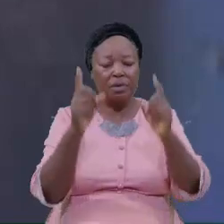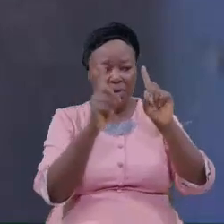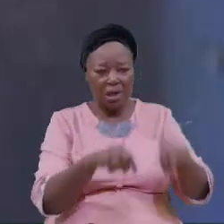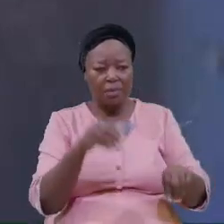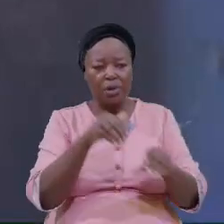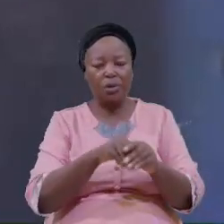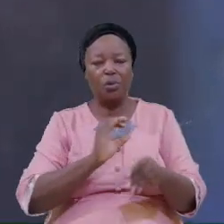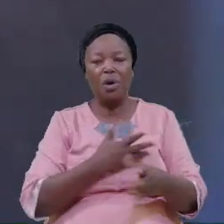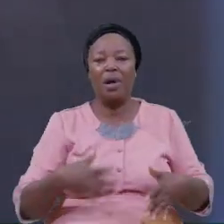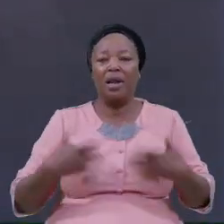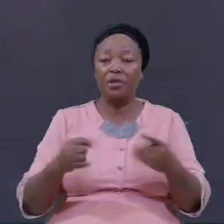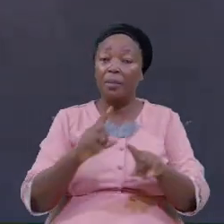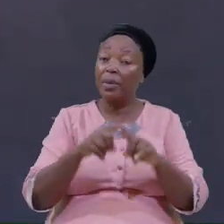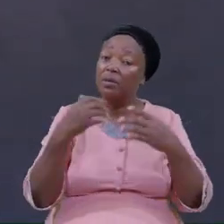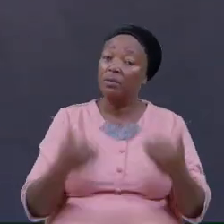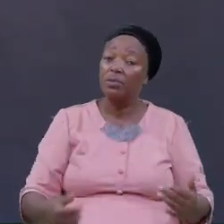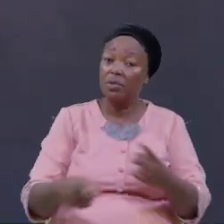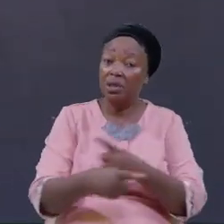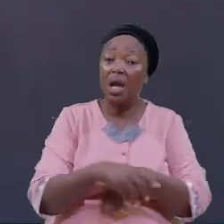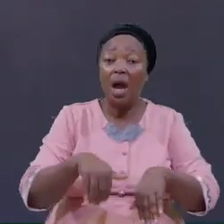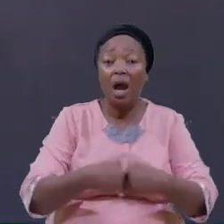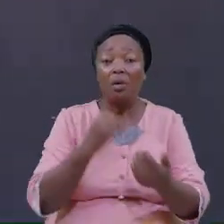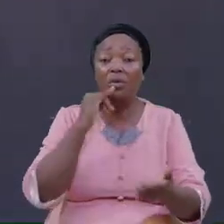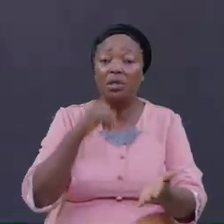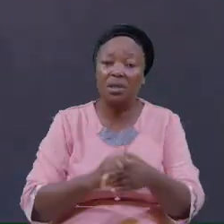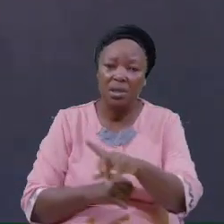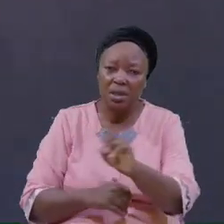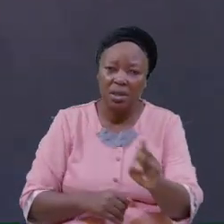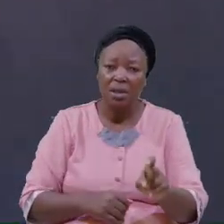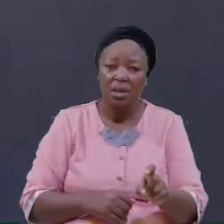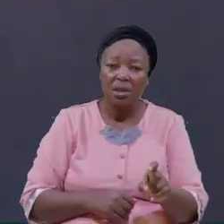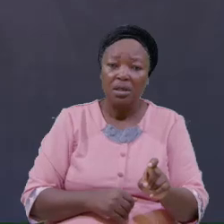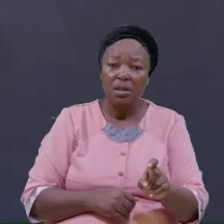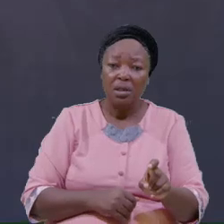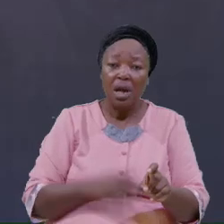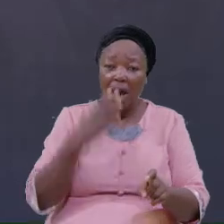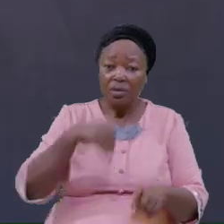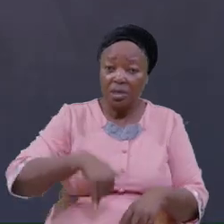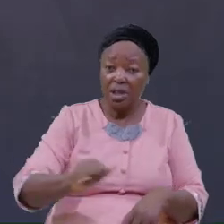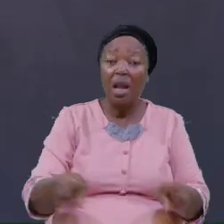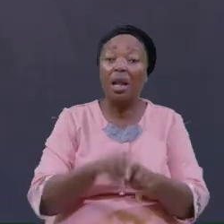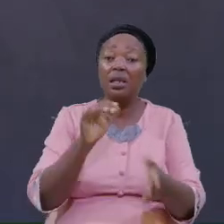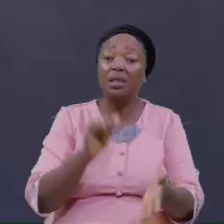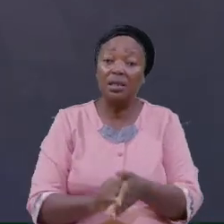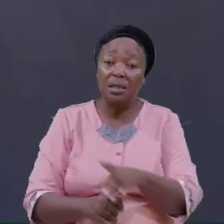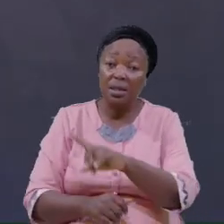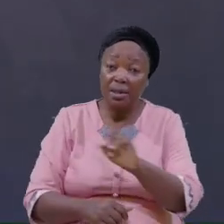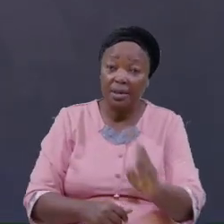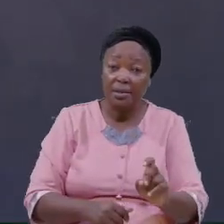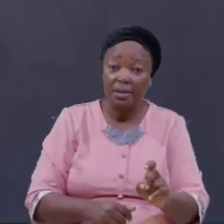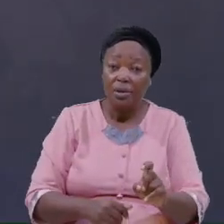But today, how is it? You see husband and wife having a rich, what do?